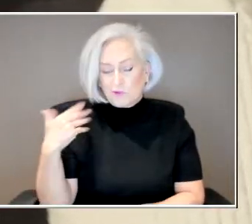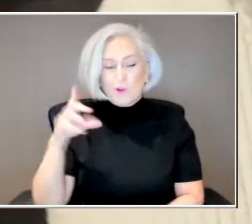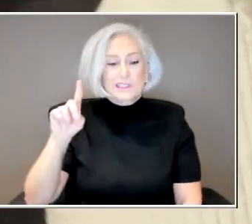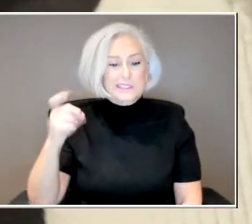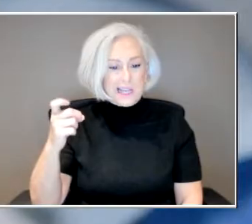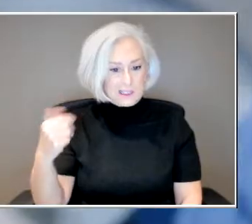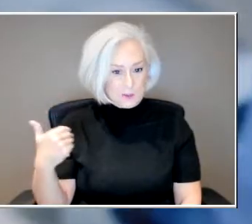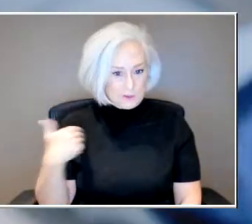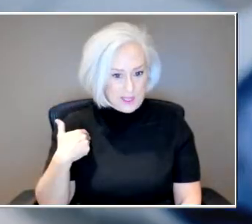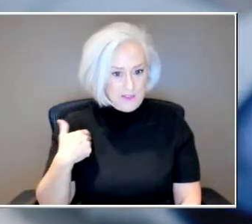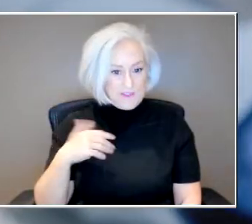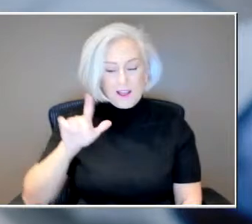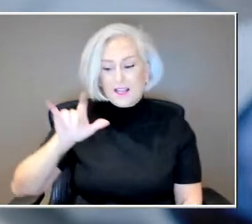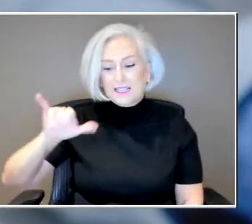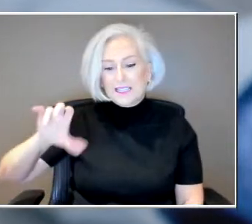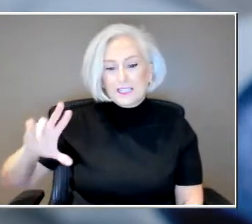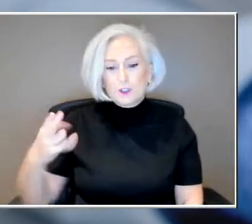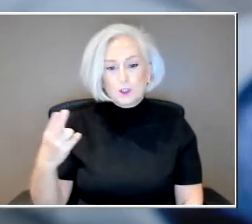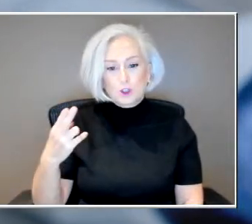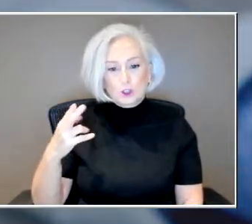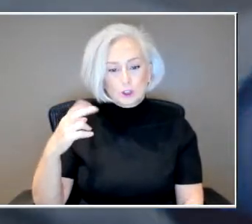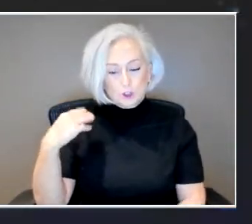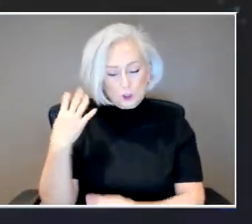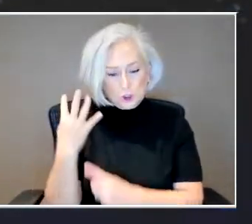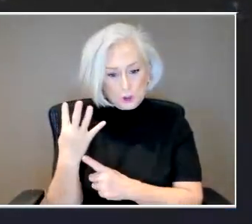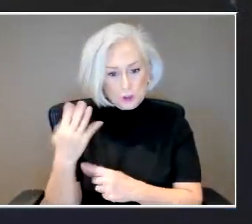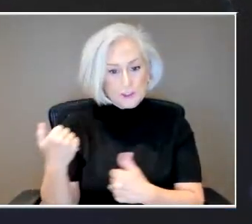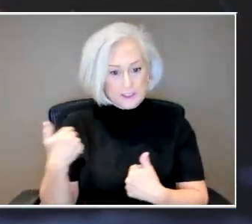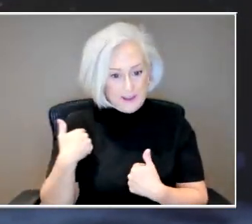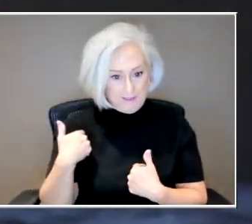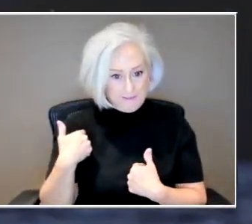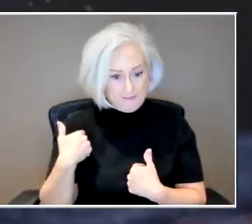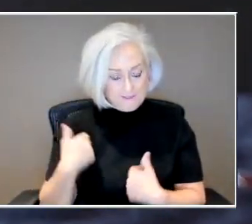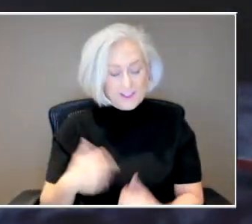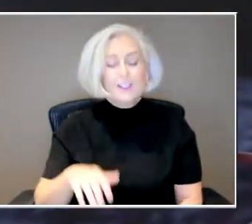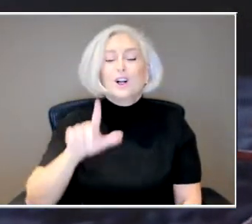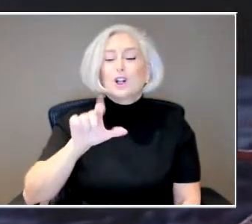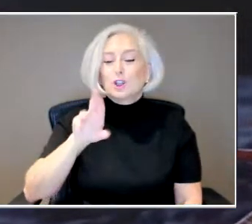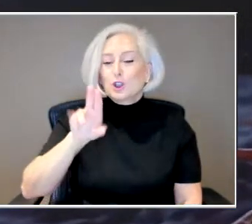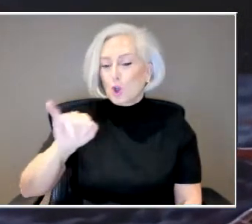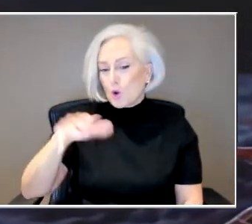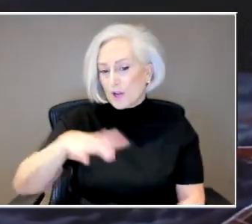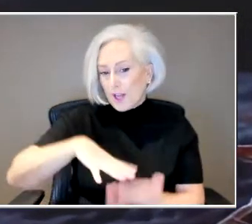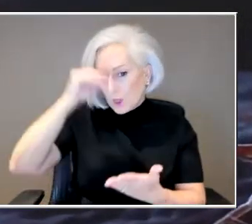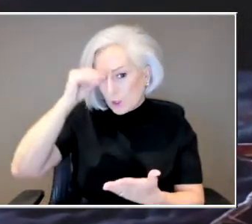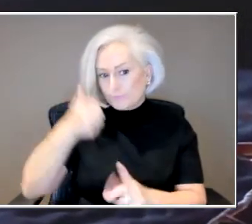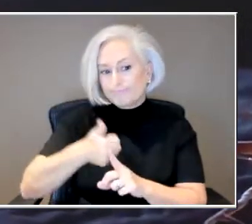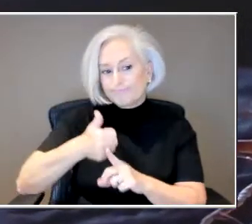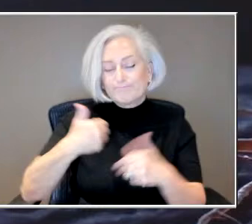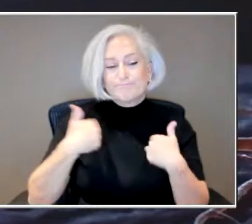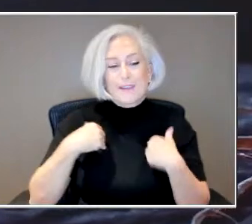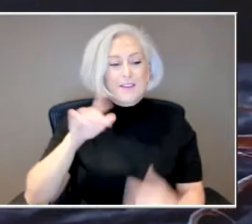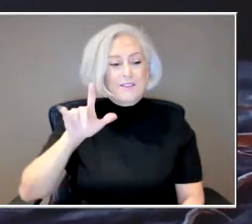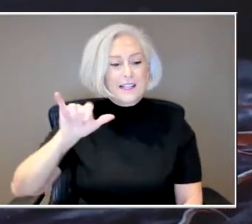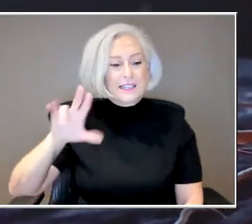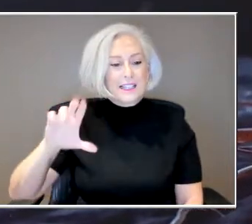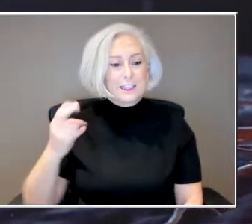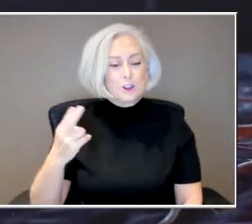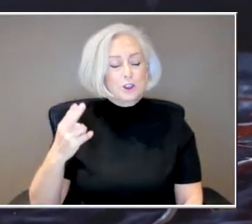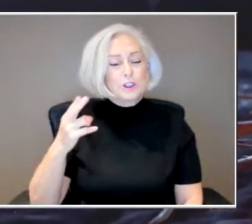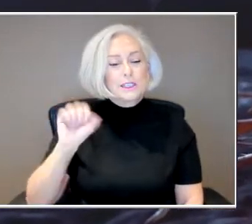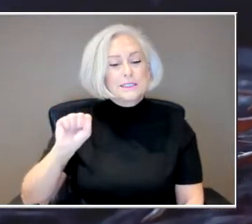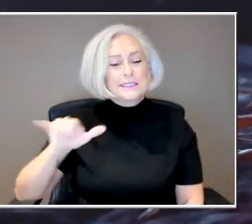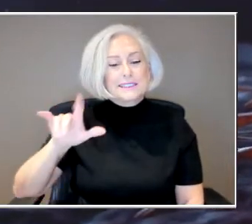Lynch gene. And after testing, Lori learned that she also had Lynch syndrome, an inherited predisposition that